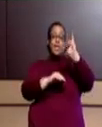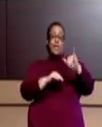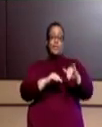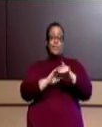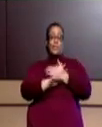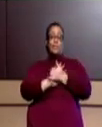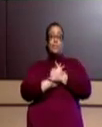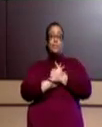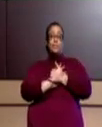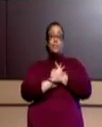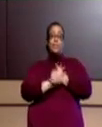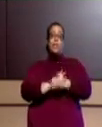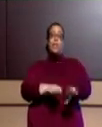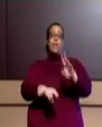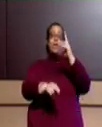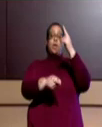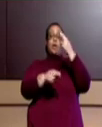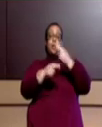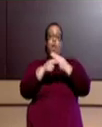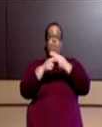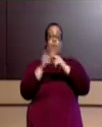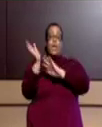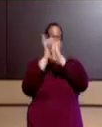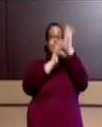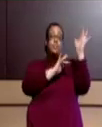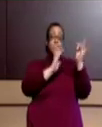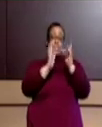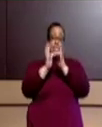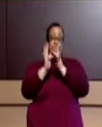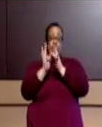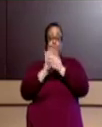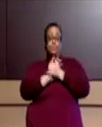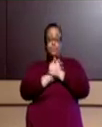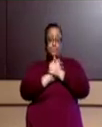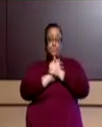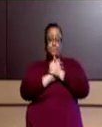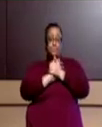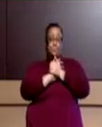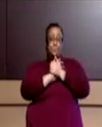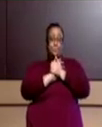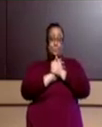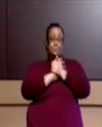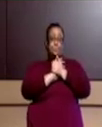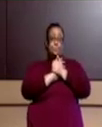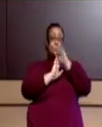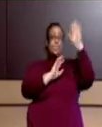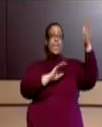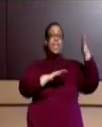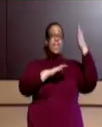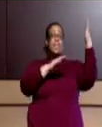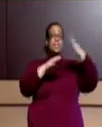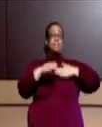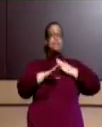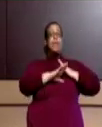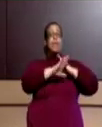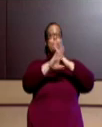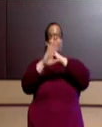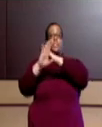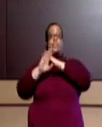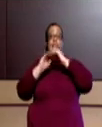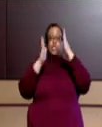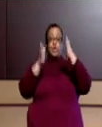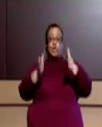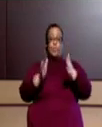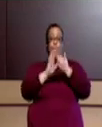is. Call the name of Jesus. He's my protector.